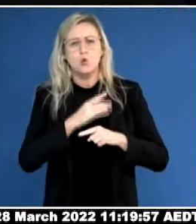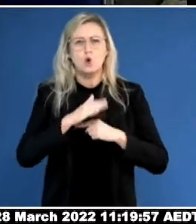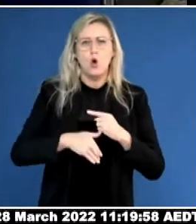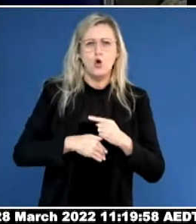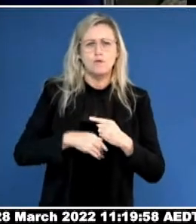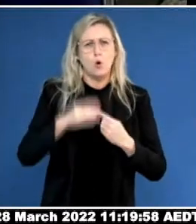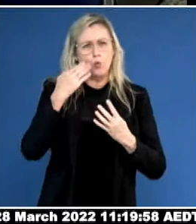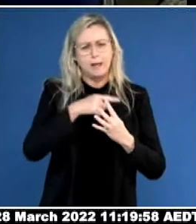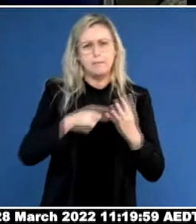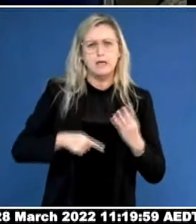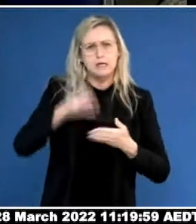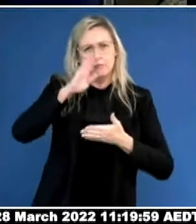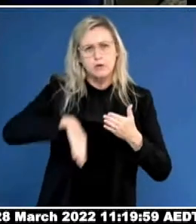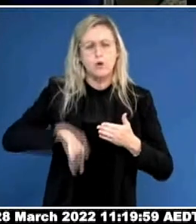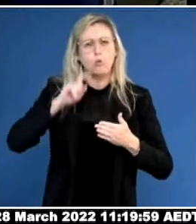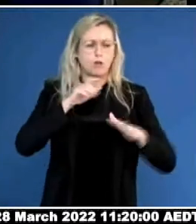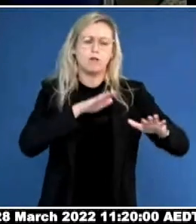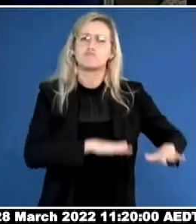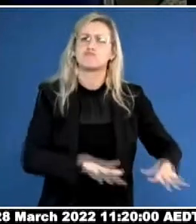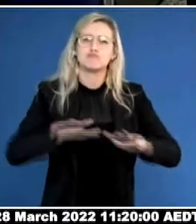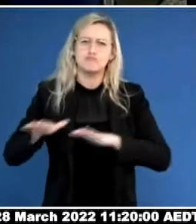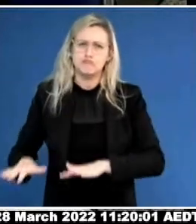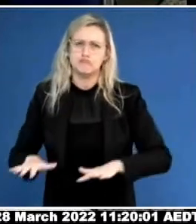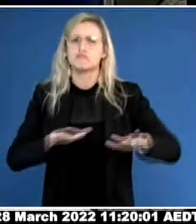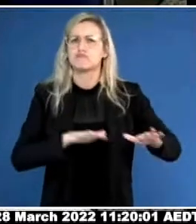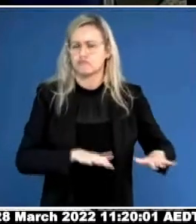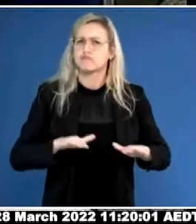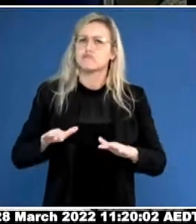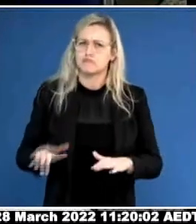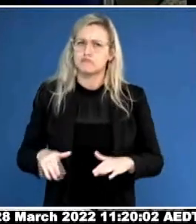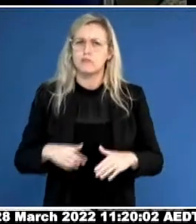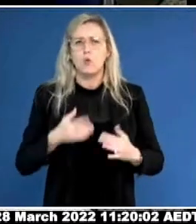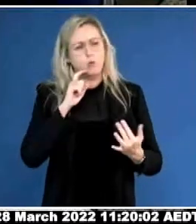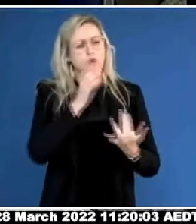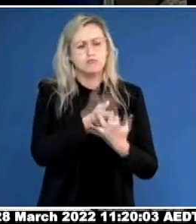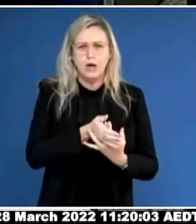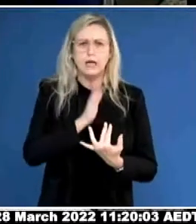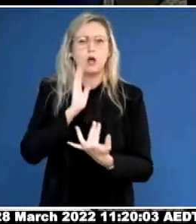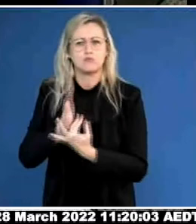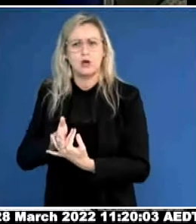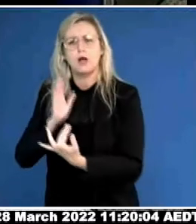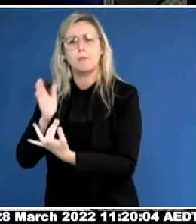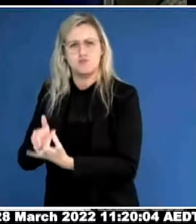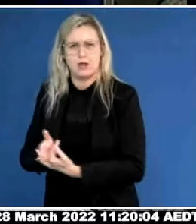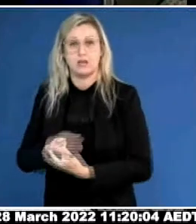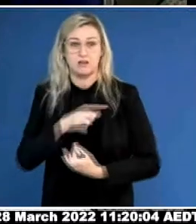would normally have. So that completes Chloe's evidence. I think I've asked her enough questions for one